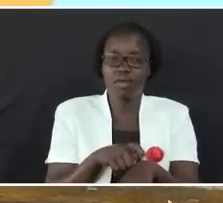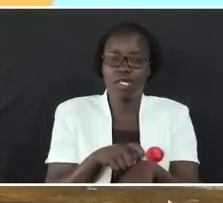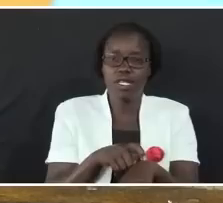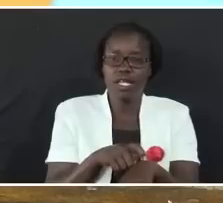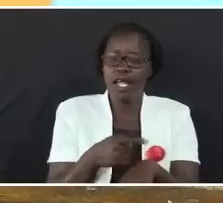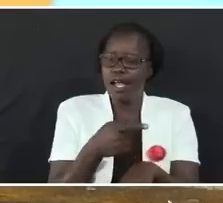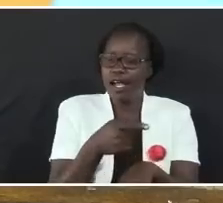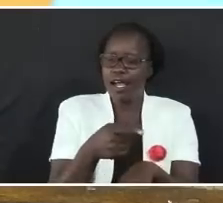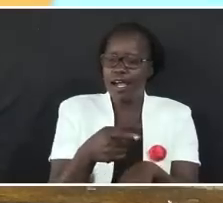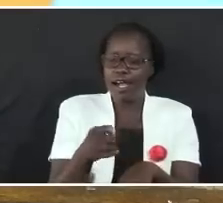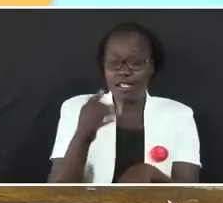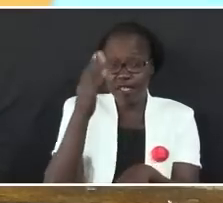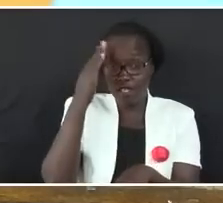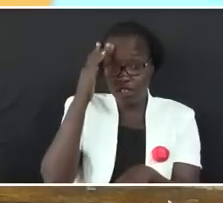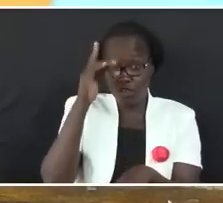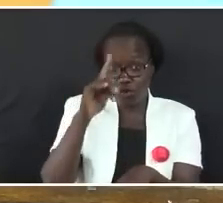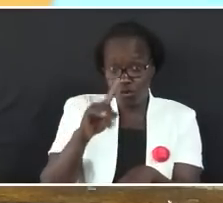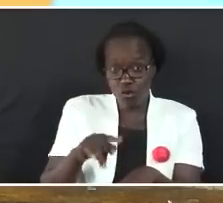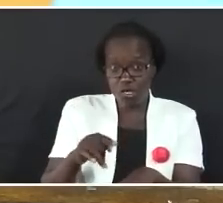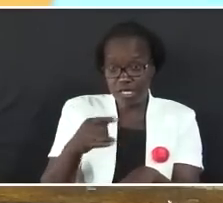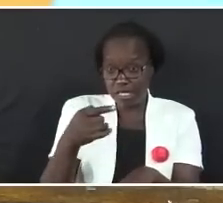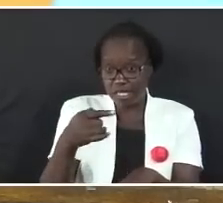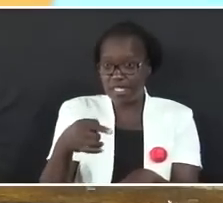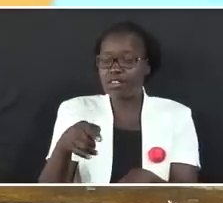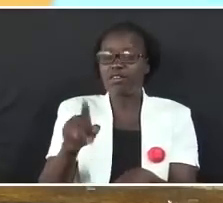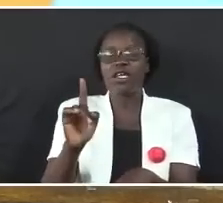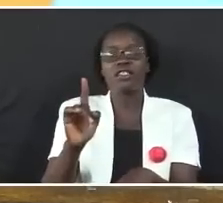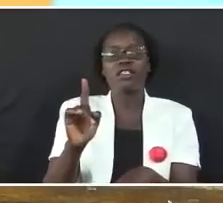and they knew what Israel ought to do.